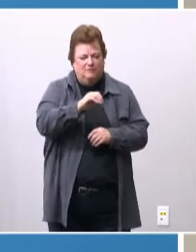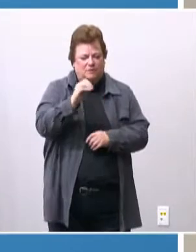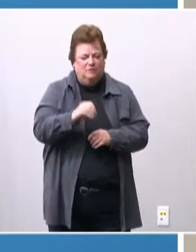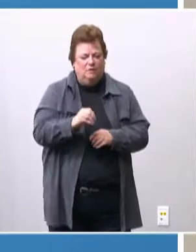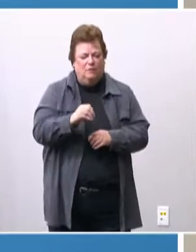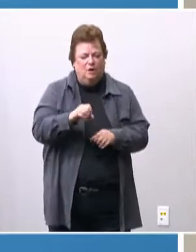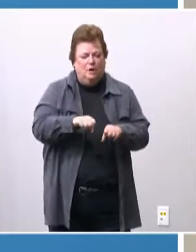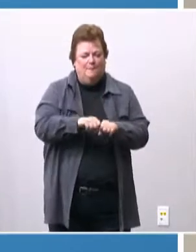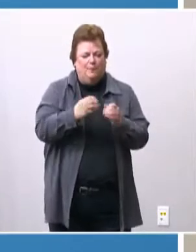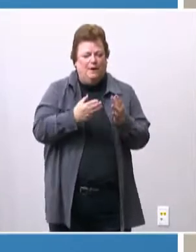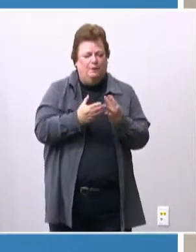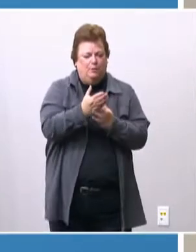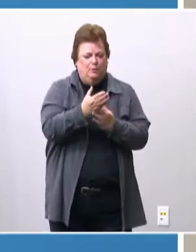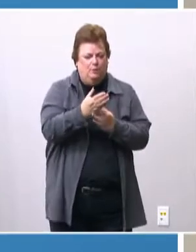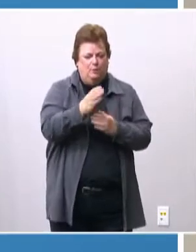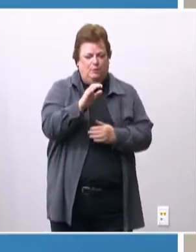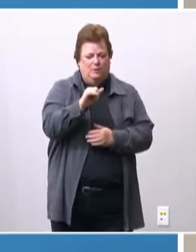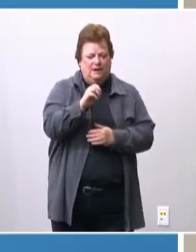breakthrough cases?